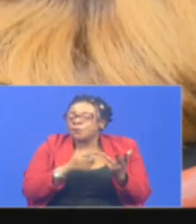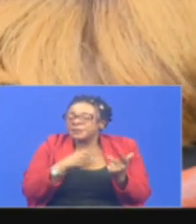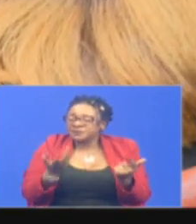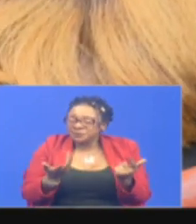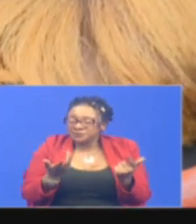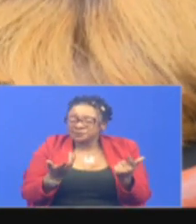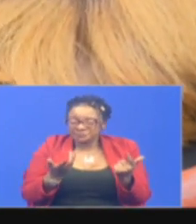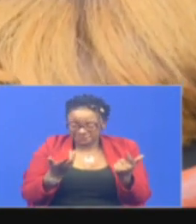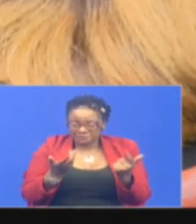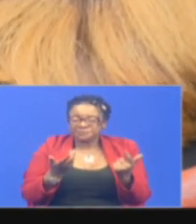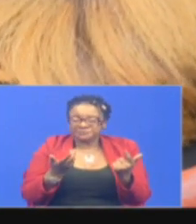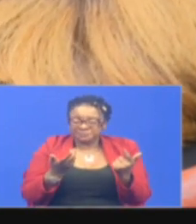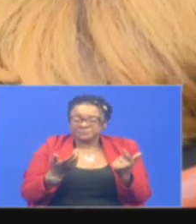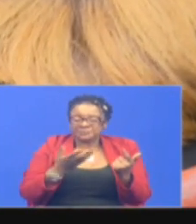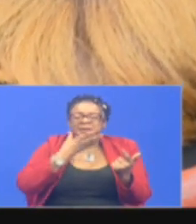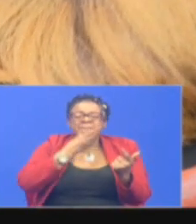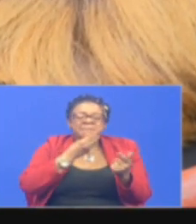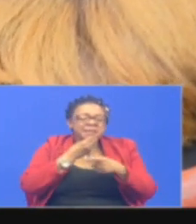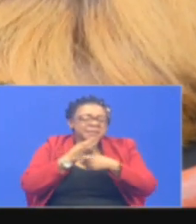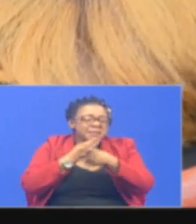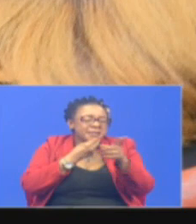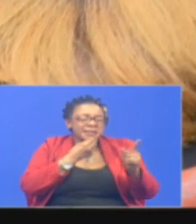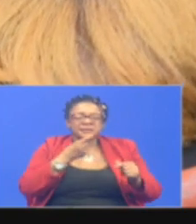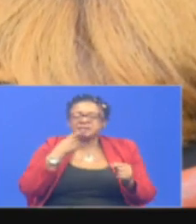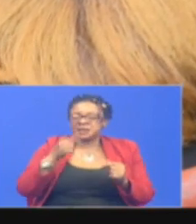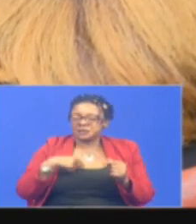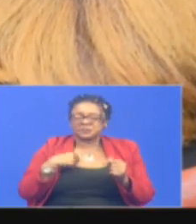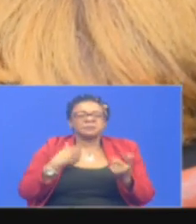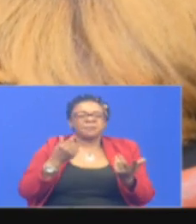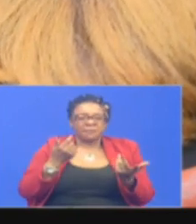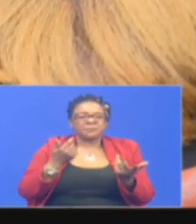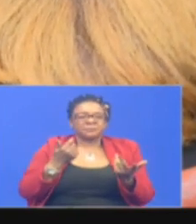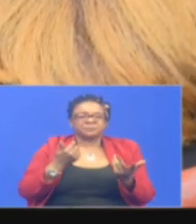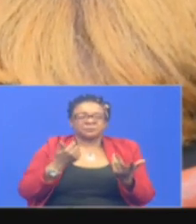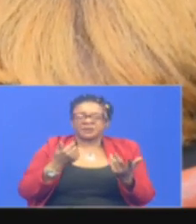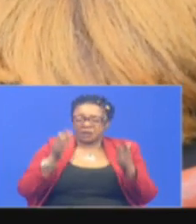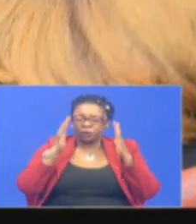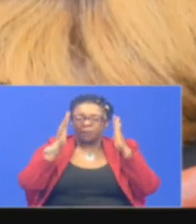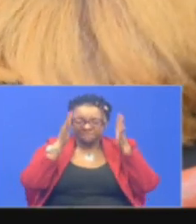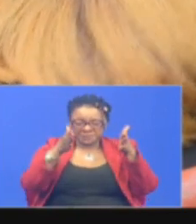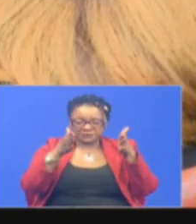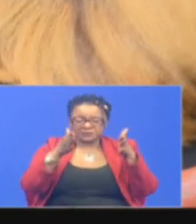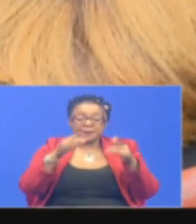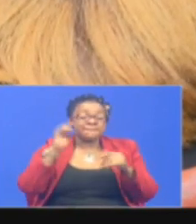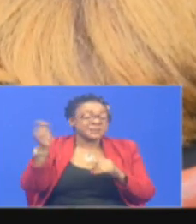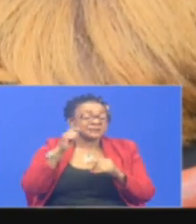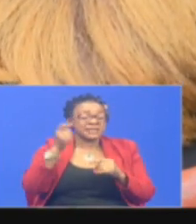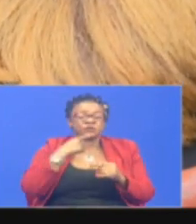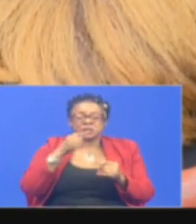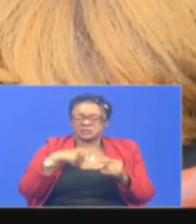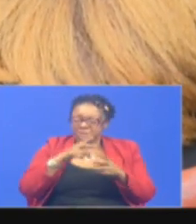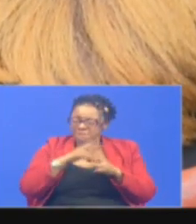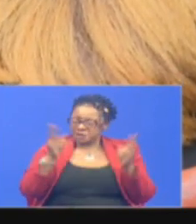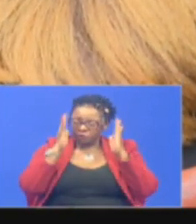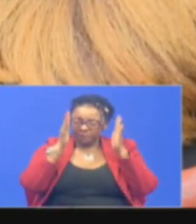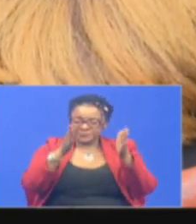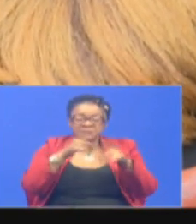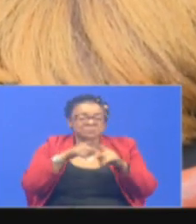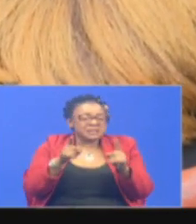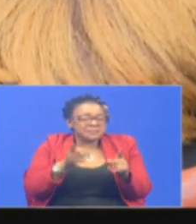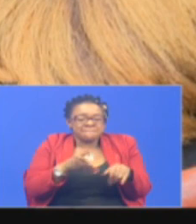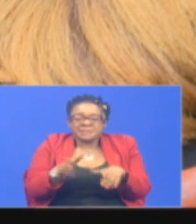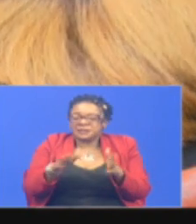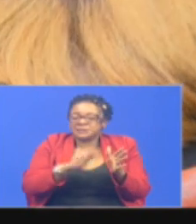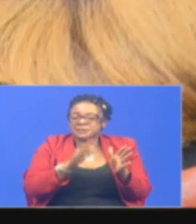party leaders? Those men leaders who tell us by words that they are very committed. The president has told us he's very committed, but there is no mechanism